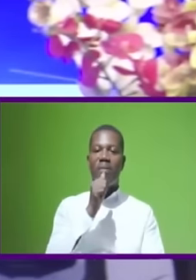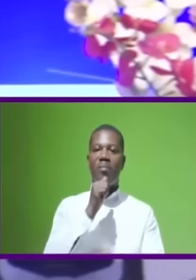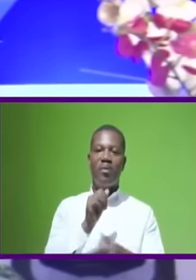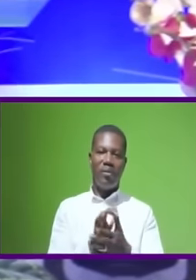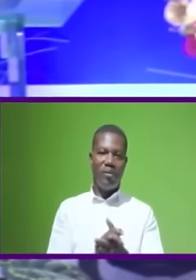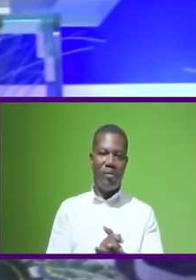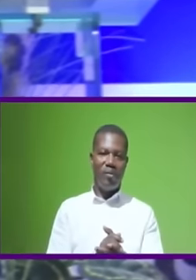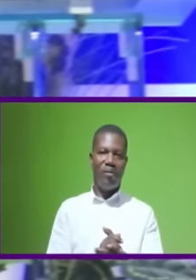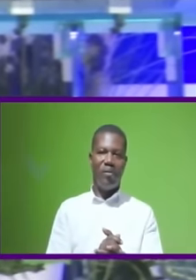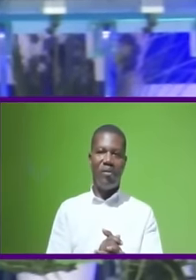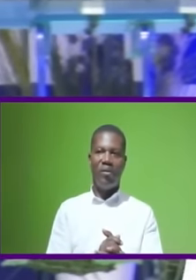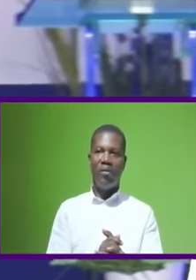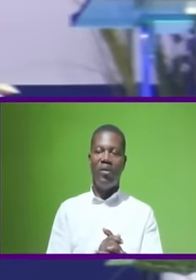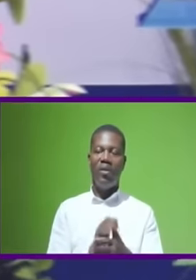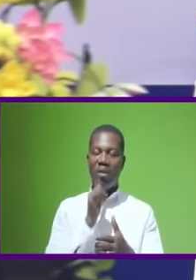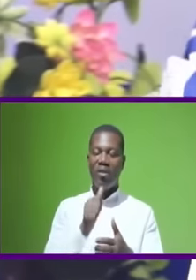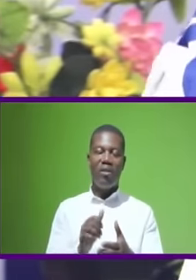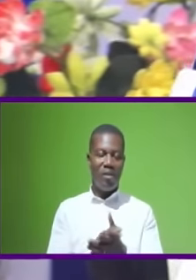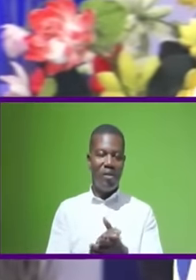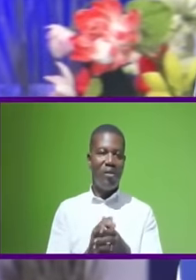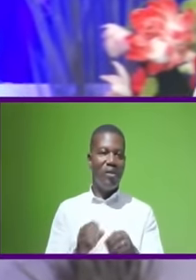secret.